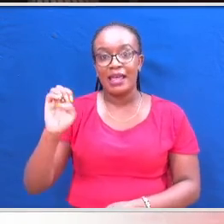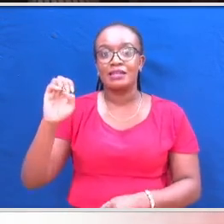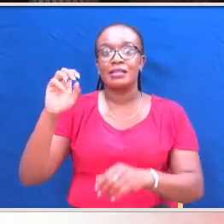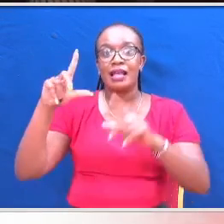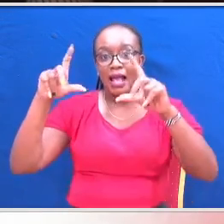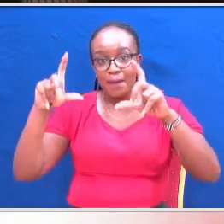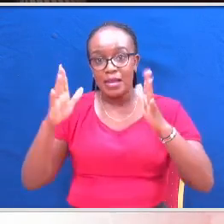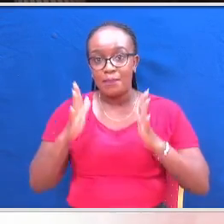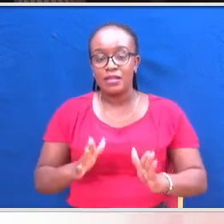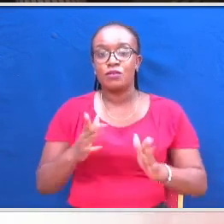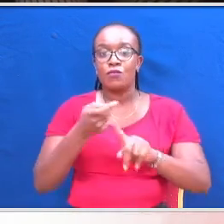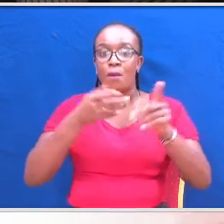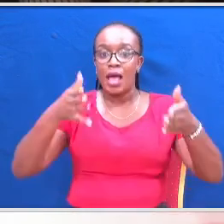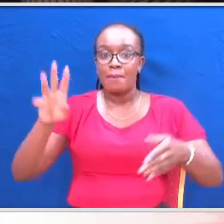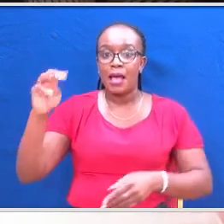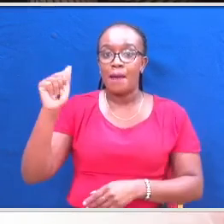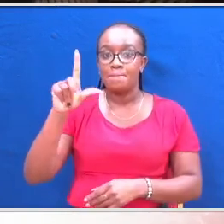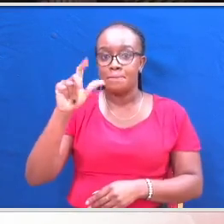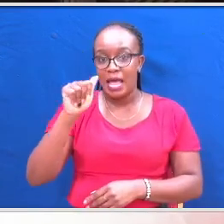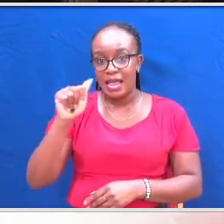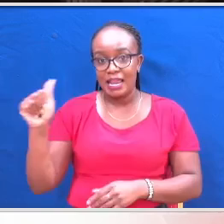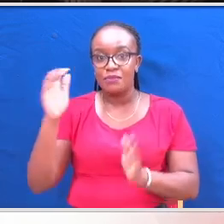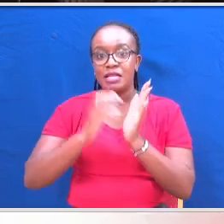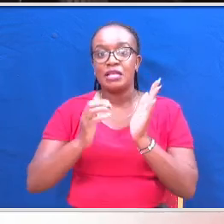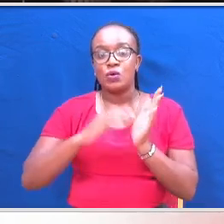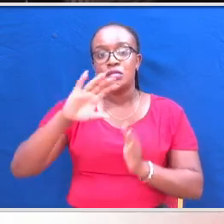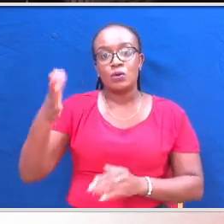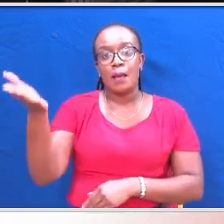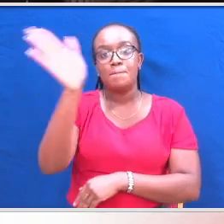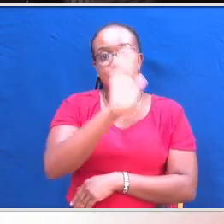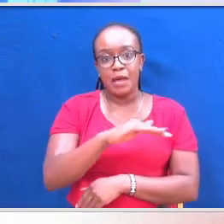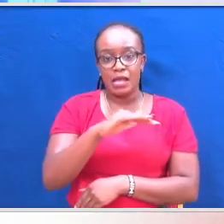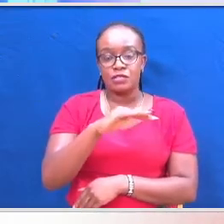from here at Malaa in Machakos County. I take it back to you in studio.